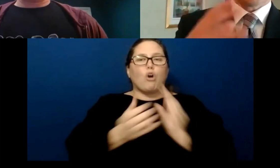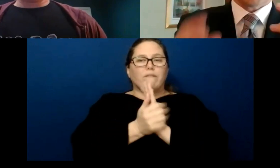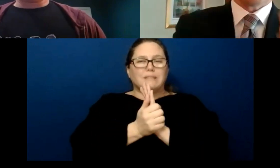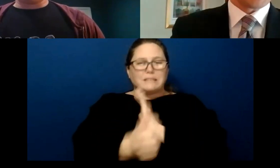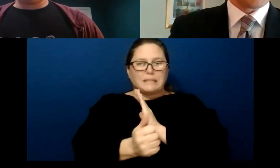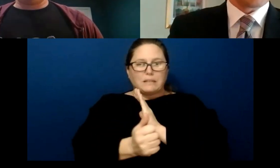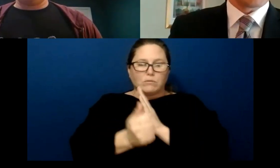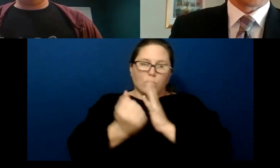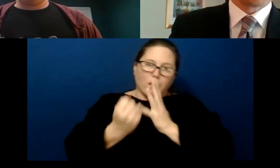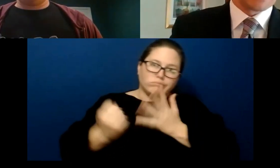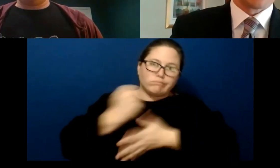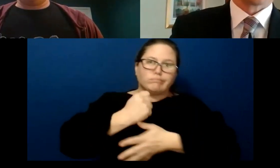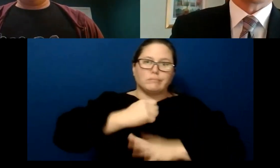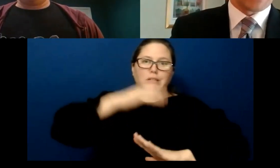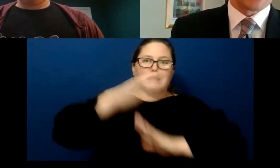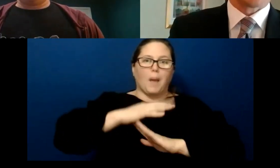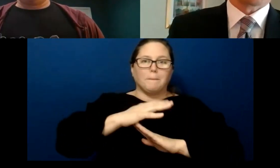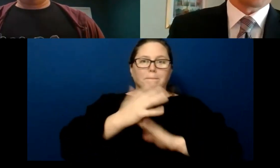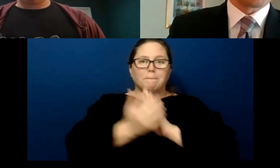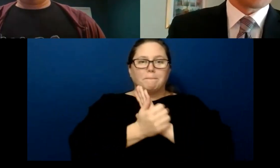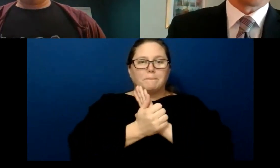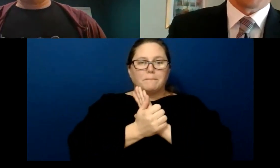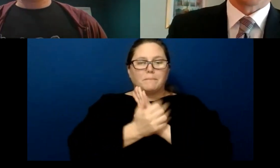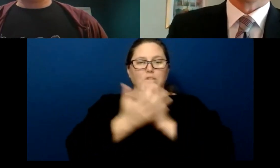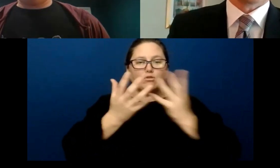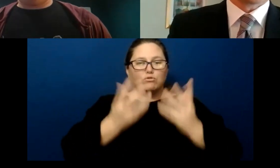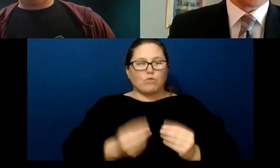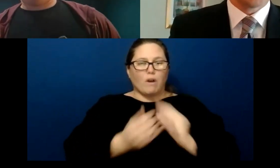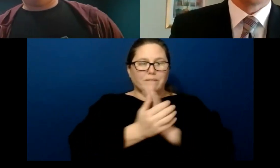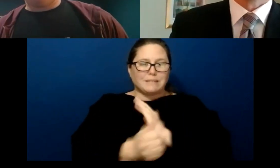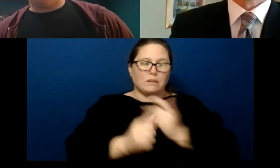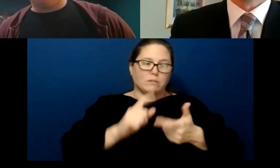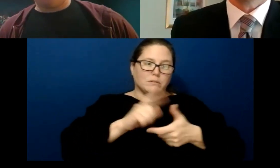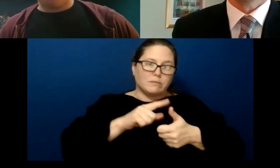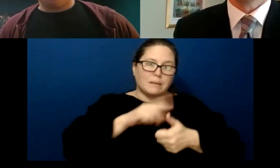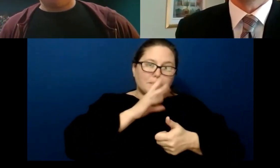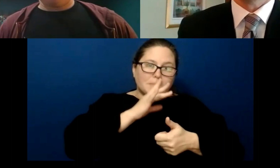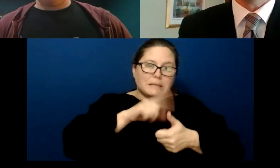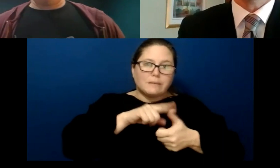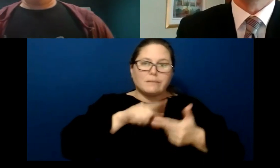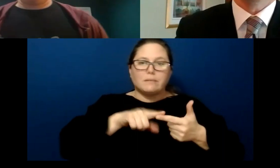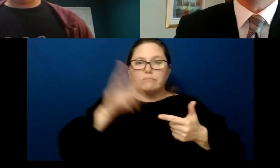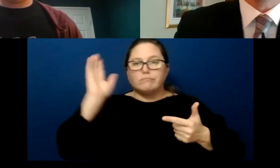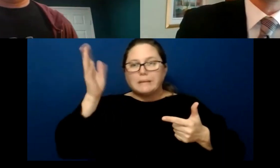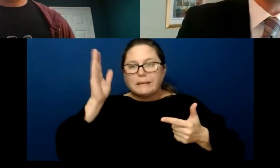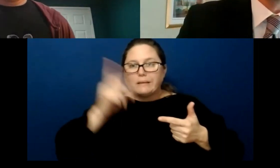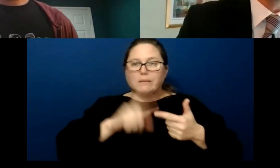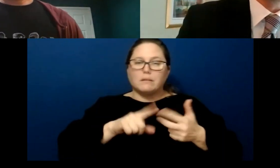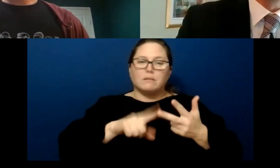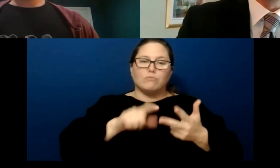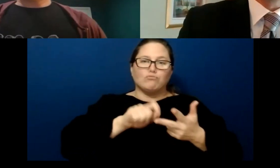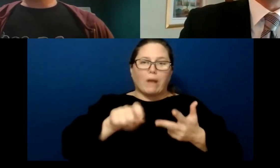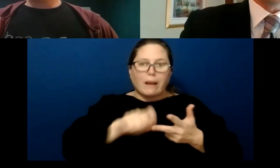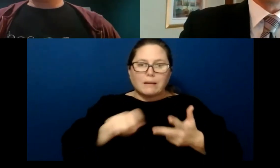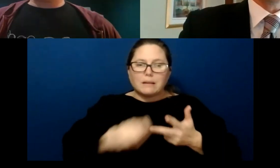What are some of the speaking or writing or critical thinking skills that you use during the day? Yeah, so soft skills,